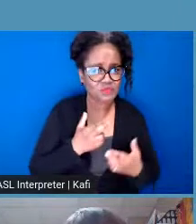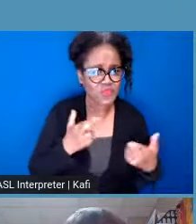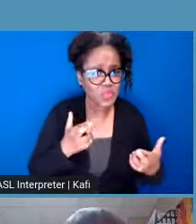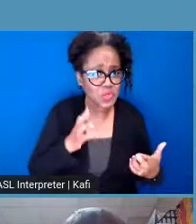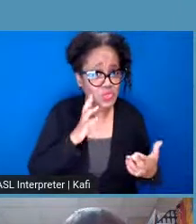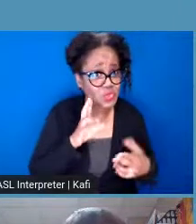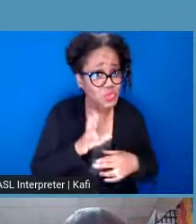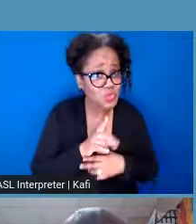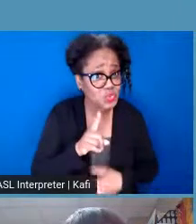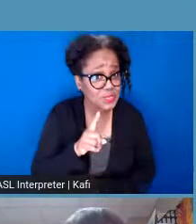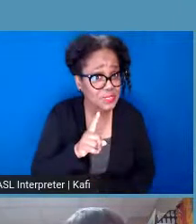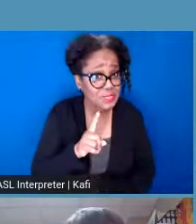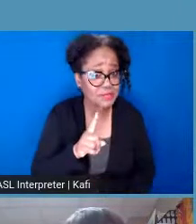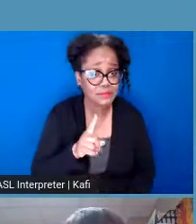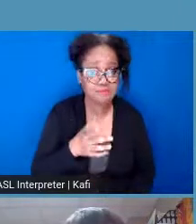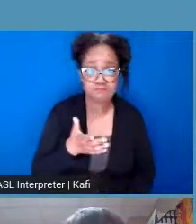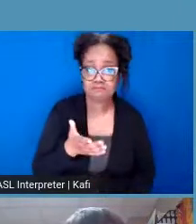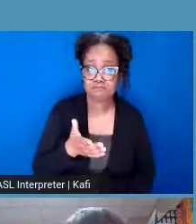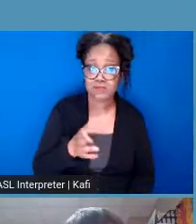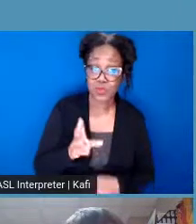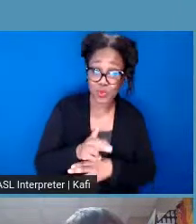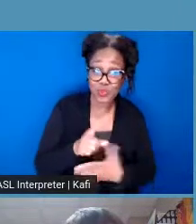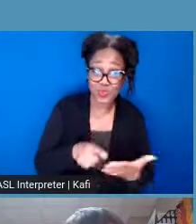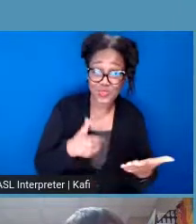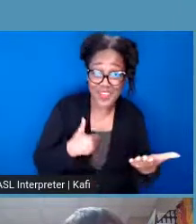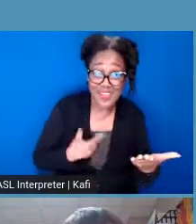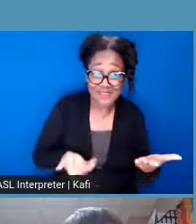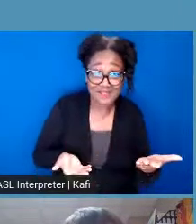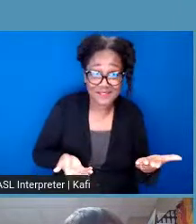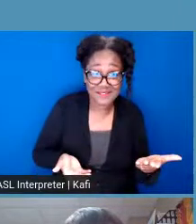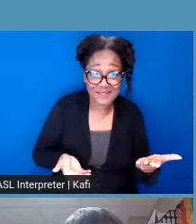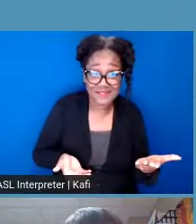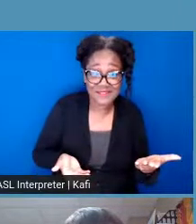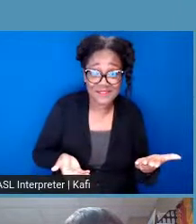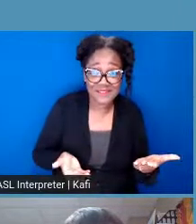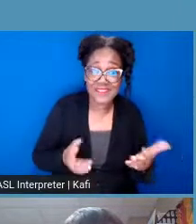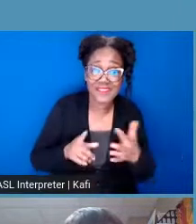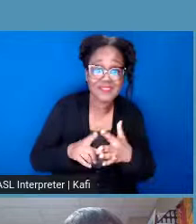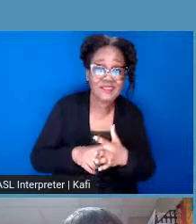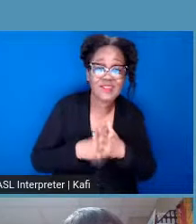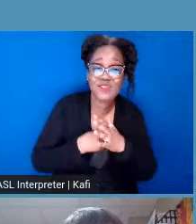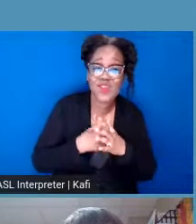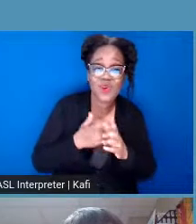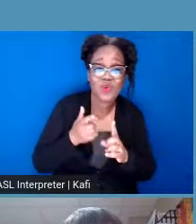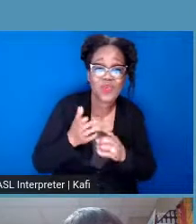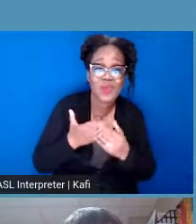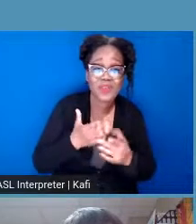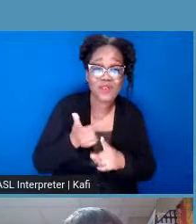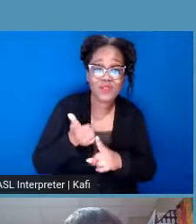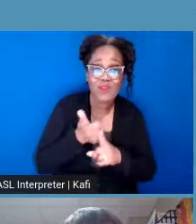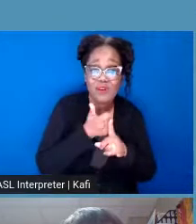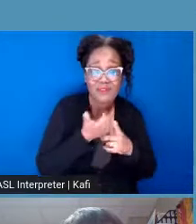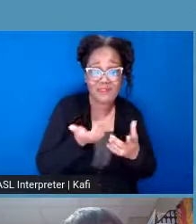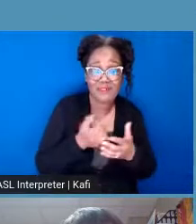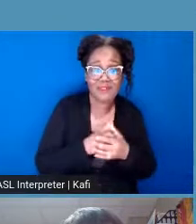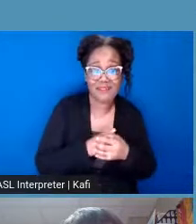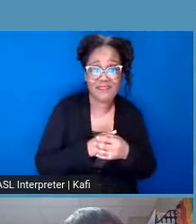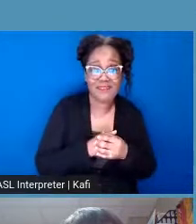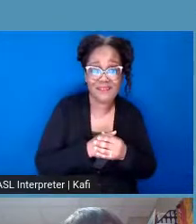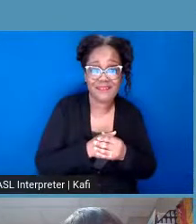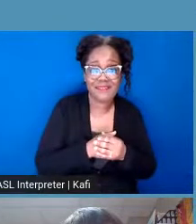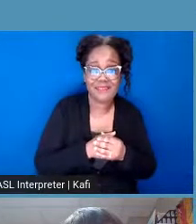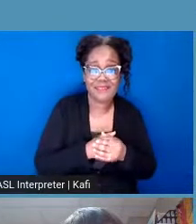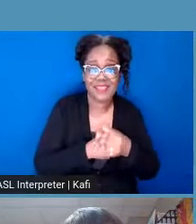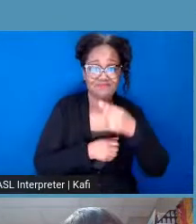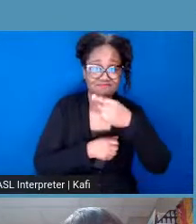and use what you have, and start from where you are. So these additional resources are